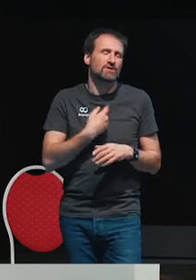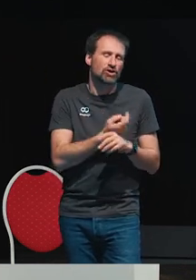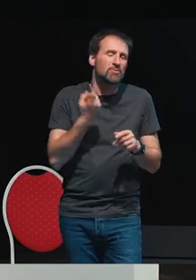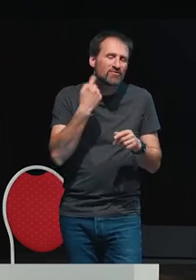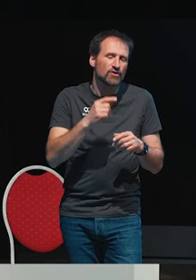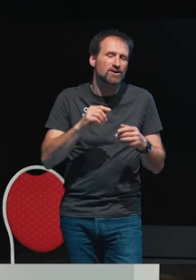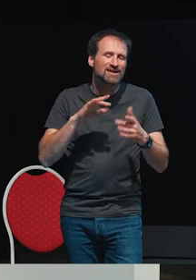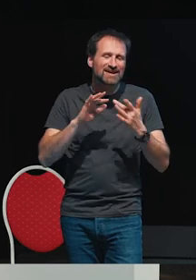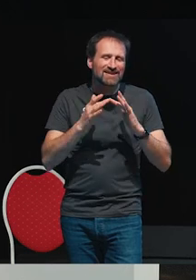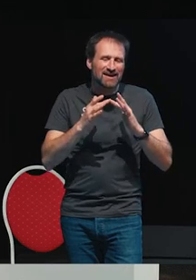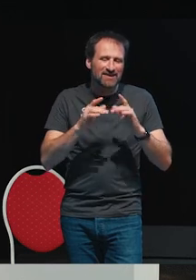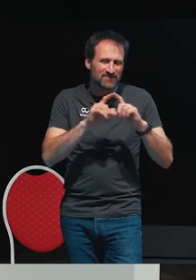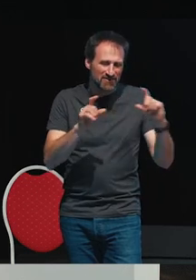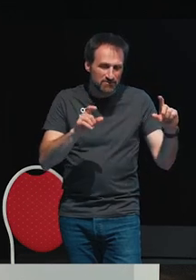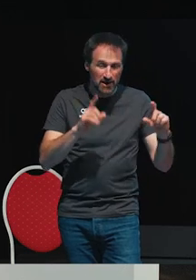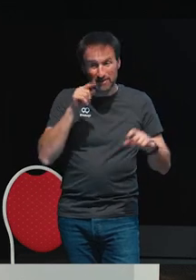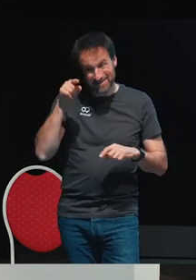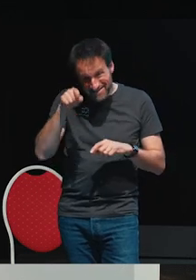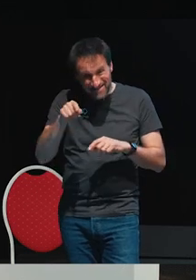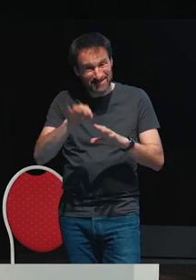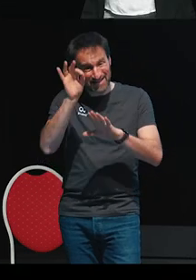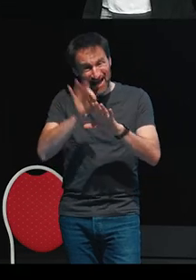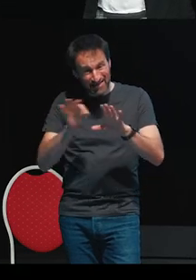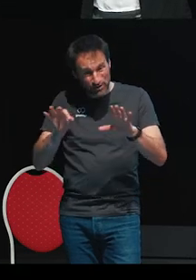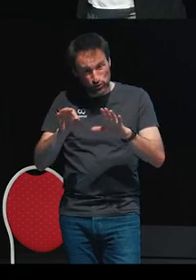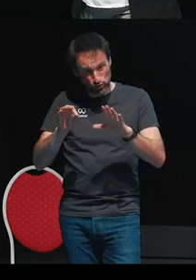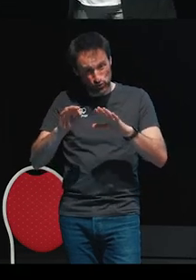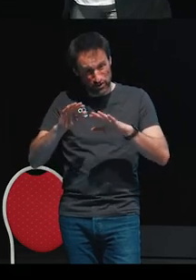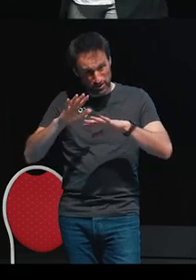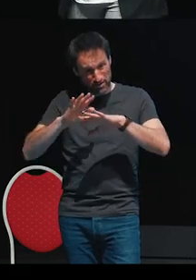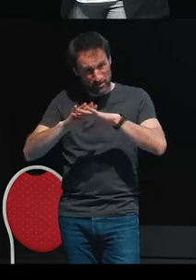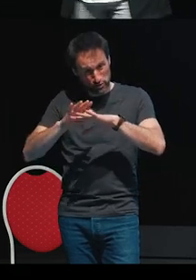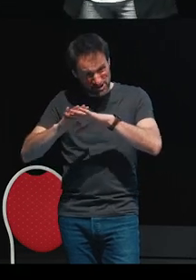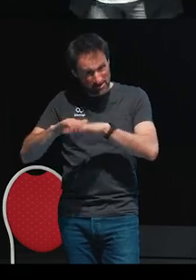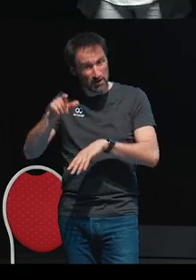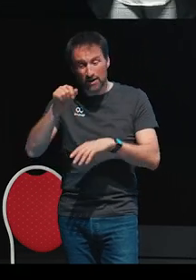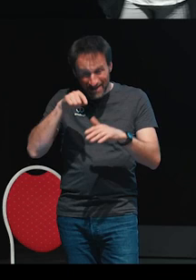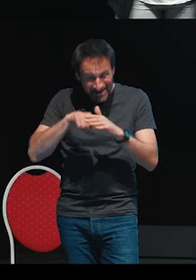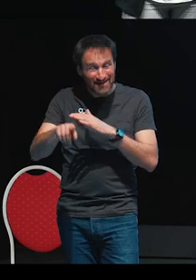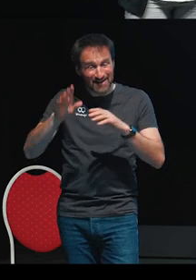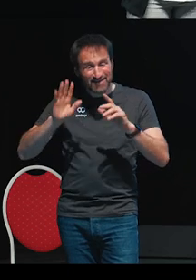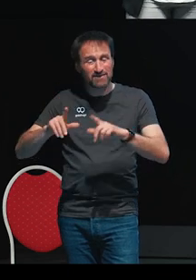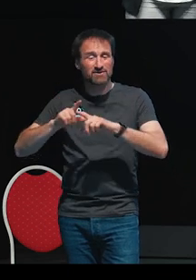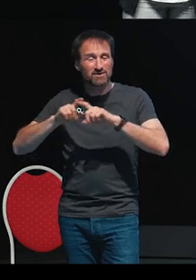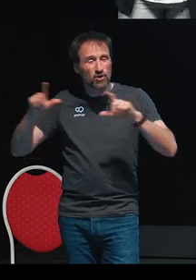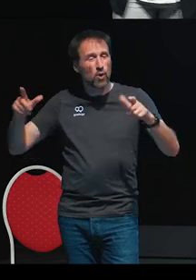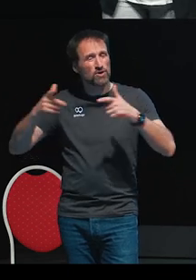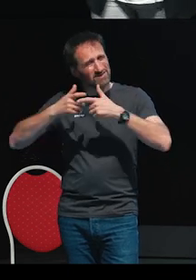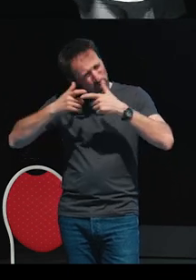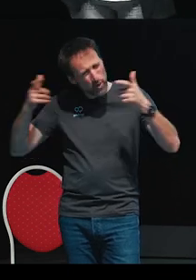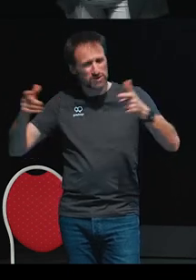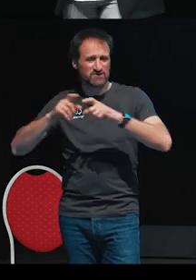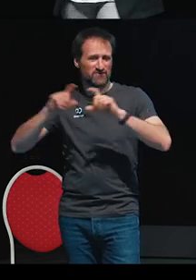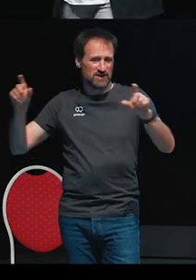this architecture pattern is going into enterprise companies because enterprise companies also